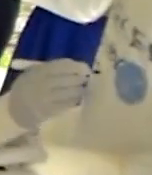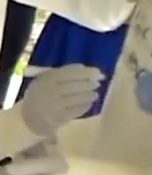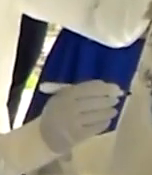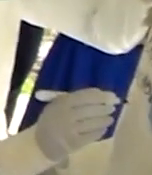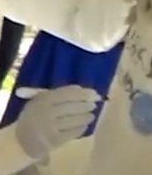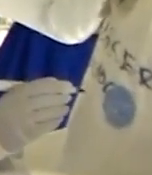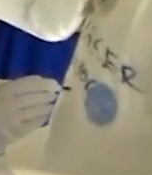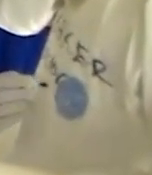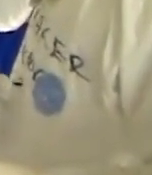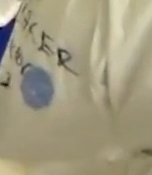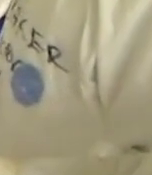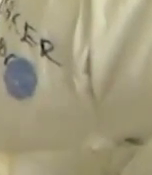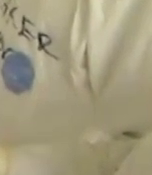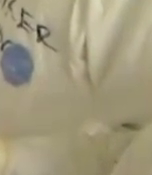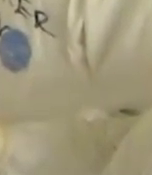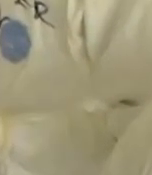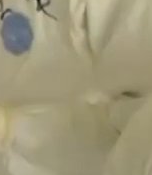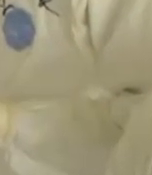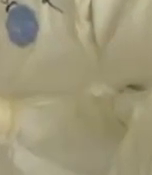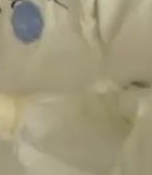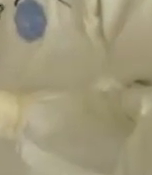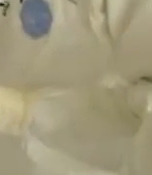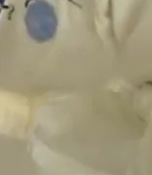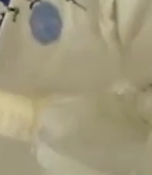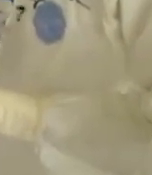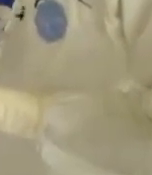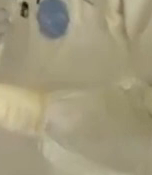and 20 recoveries, including 5 health workers.